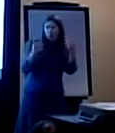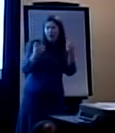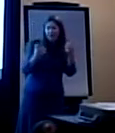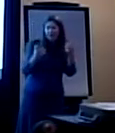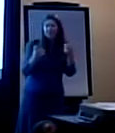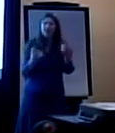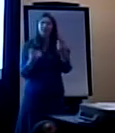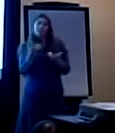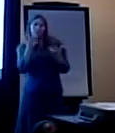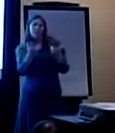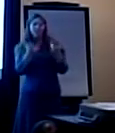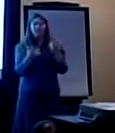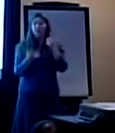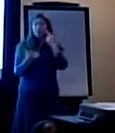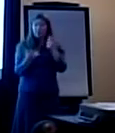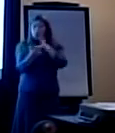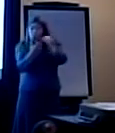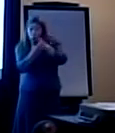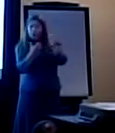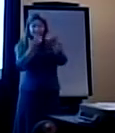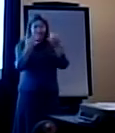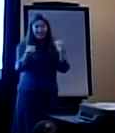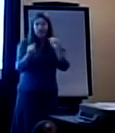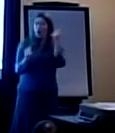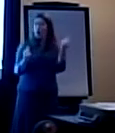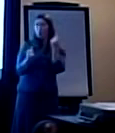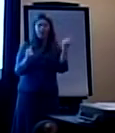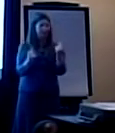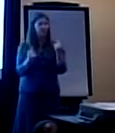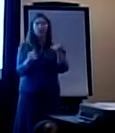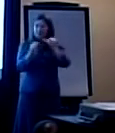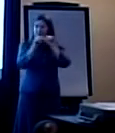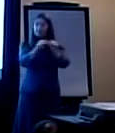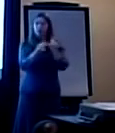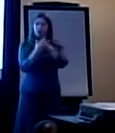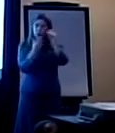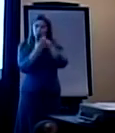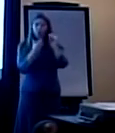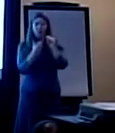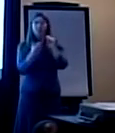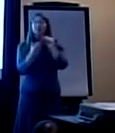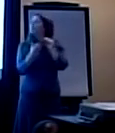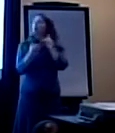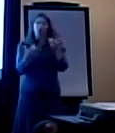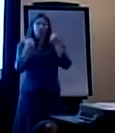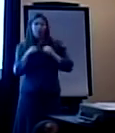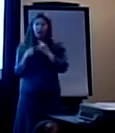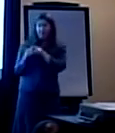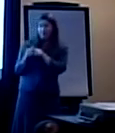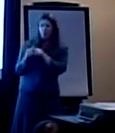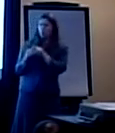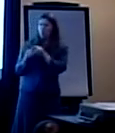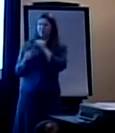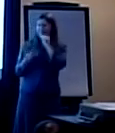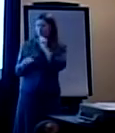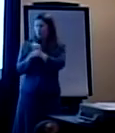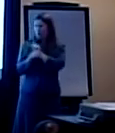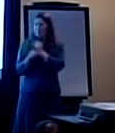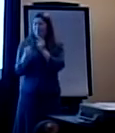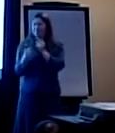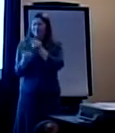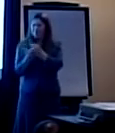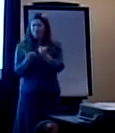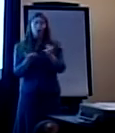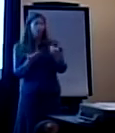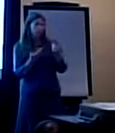iterative design, meaning always learning as you're going. And we all do this. We use iterative design all the time. I'll try this. Oops, that didn't work. Okay, I'll try this. Oh, that worked. Okay,